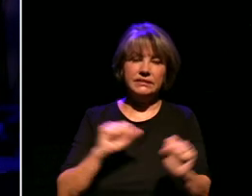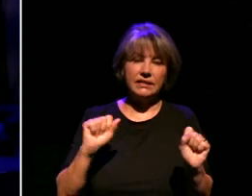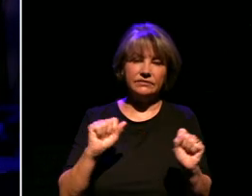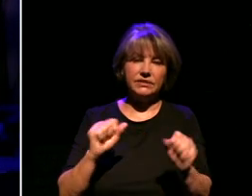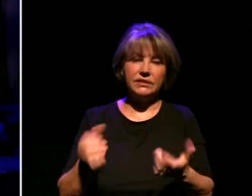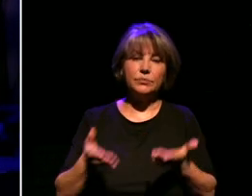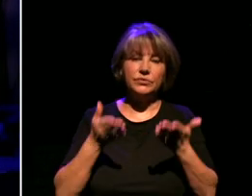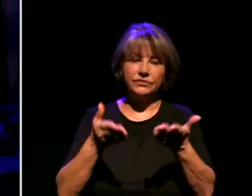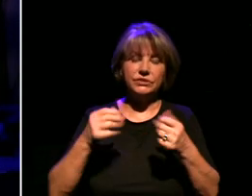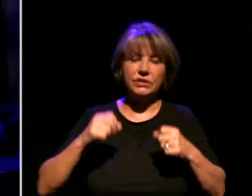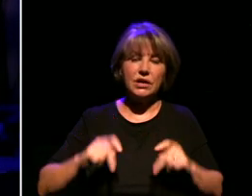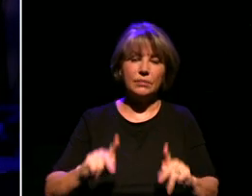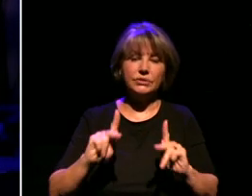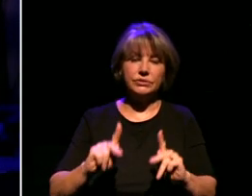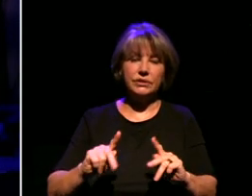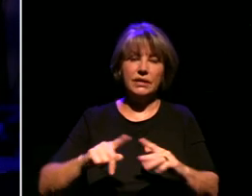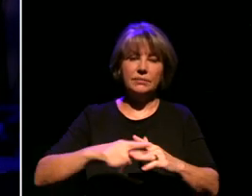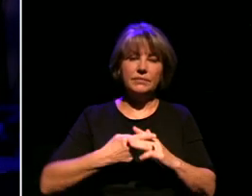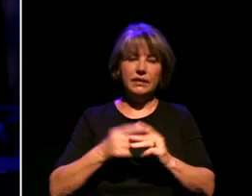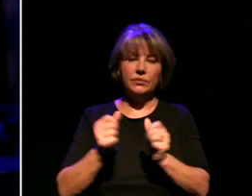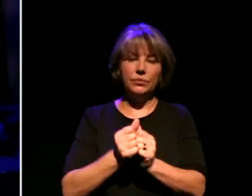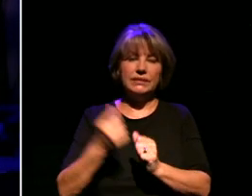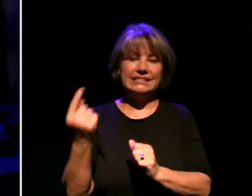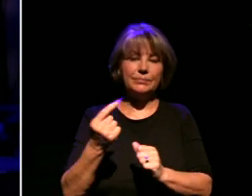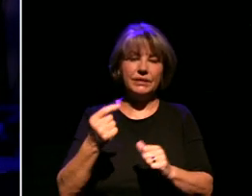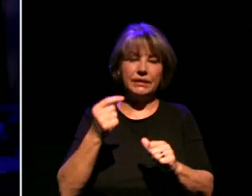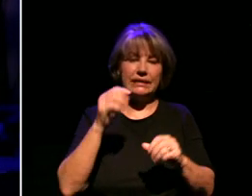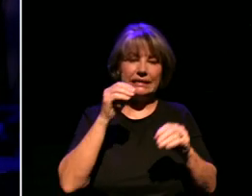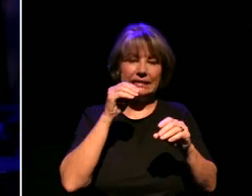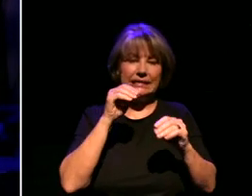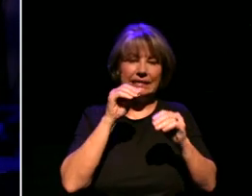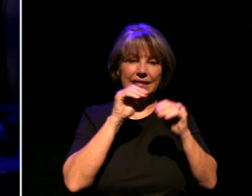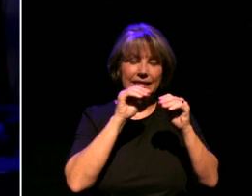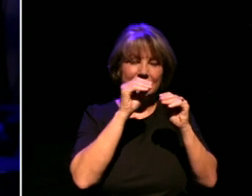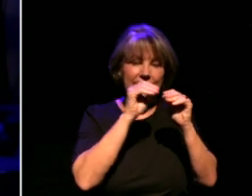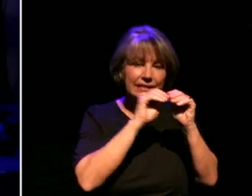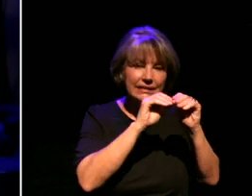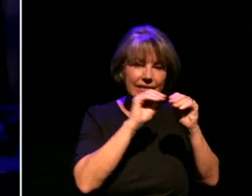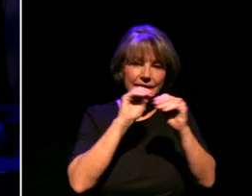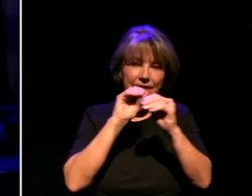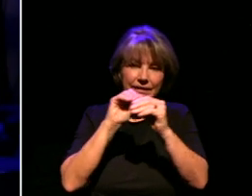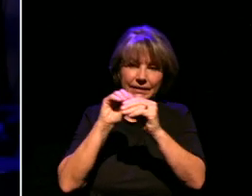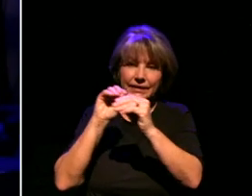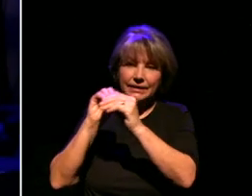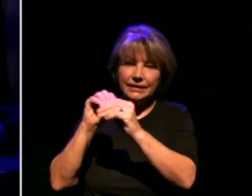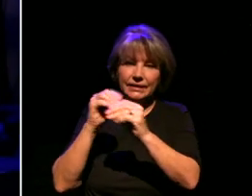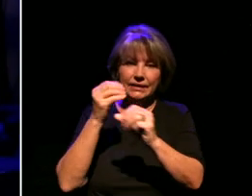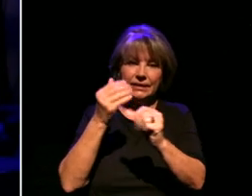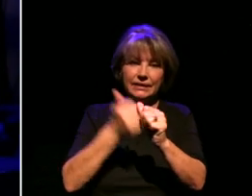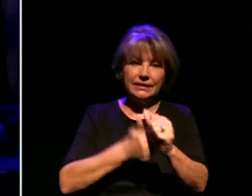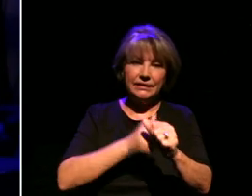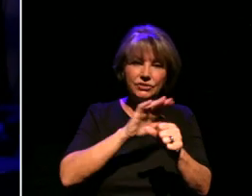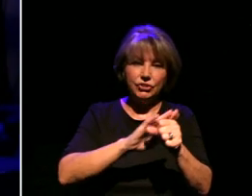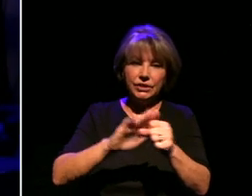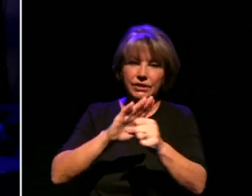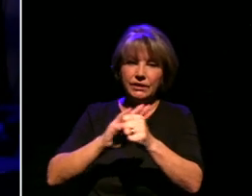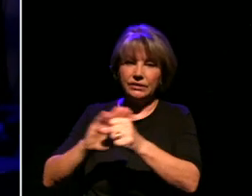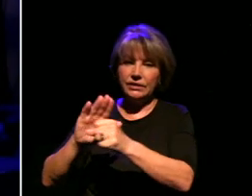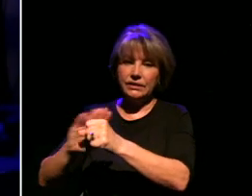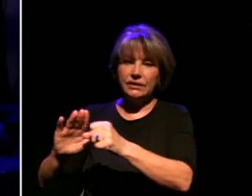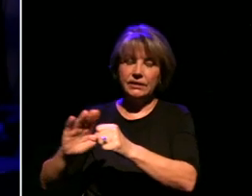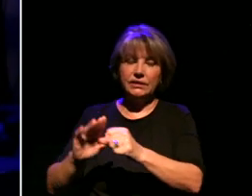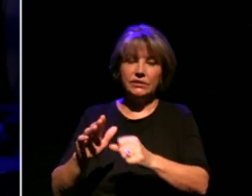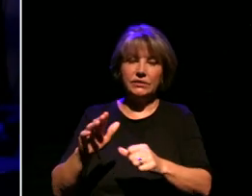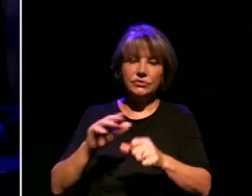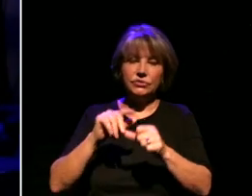with something in each of those areas. And as God entrusts you with more, to deepen those and bless those. Folks,